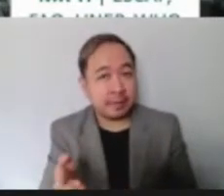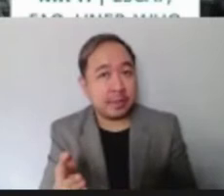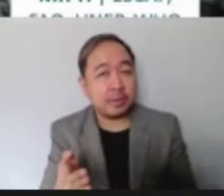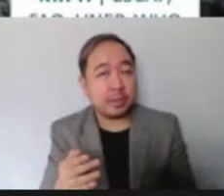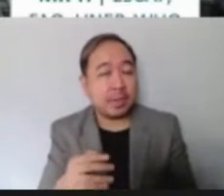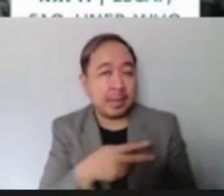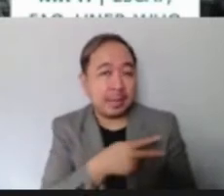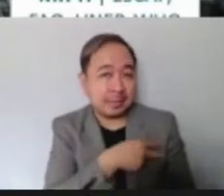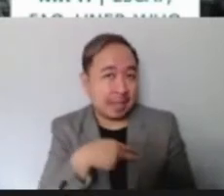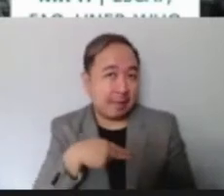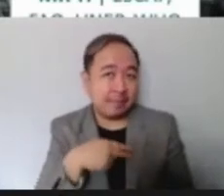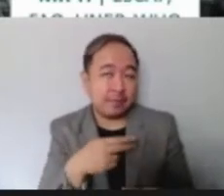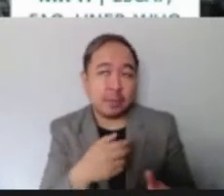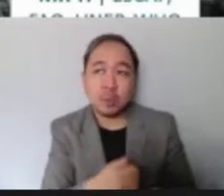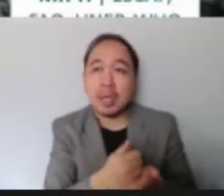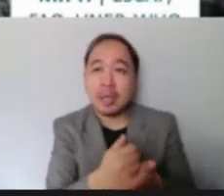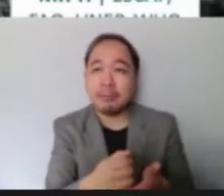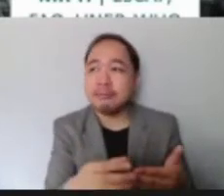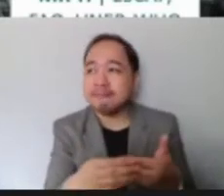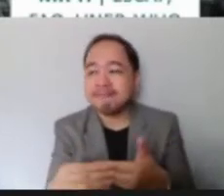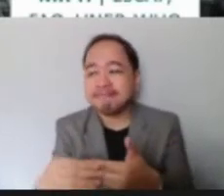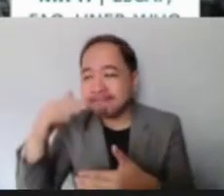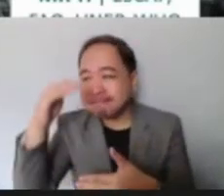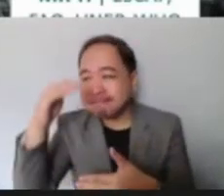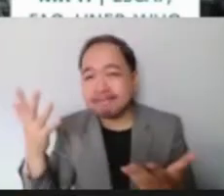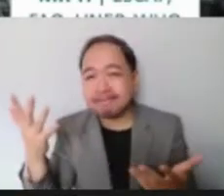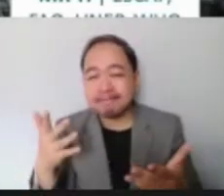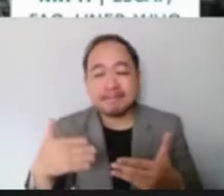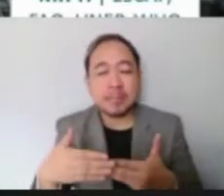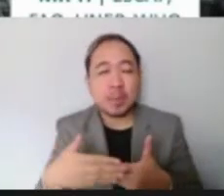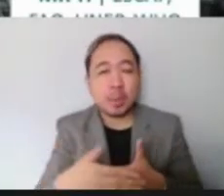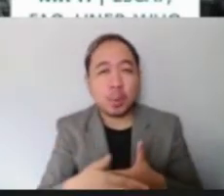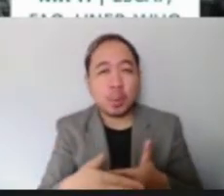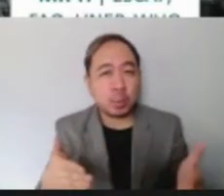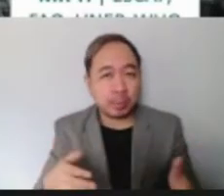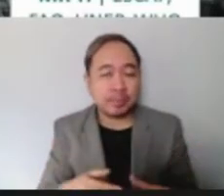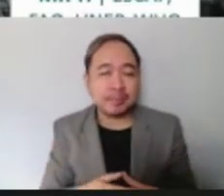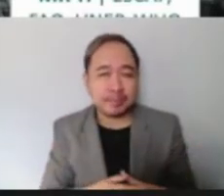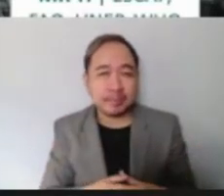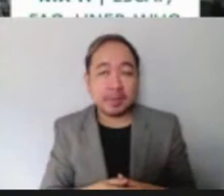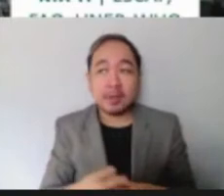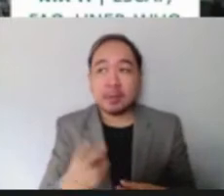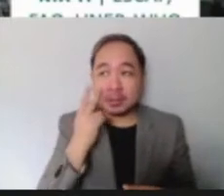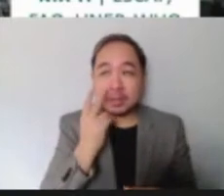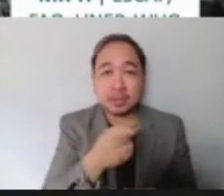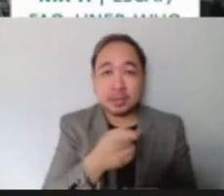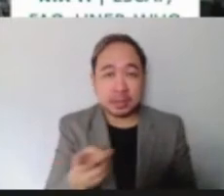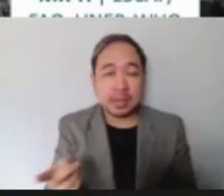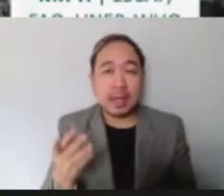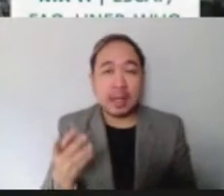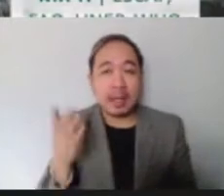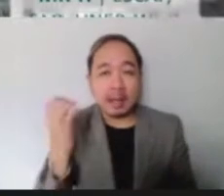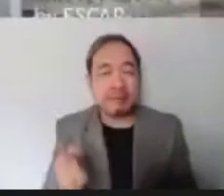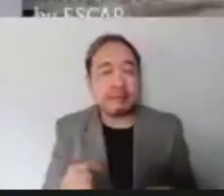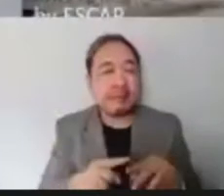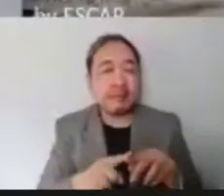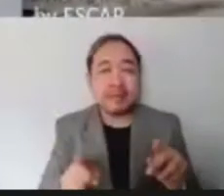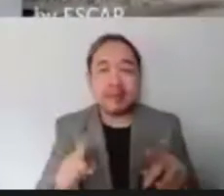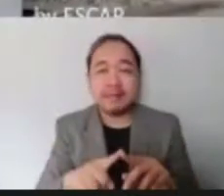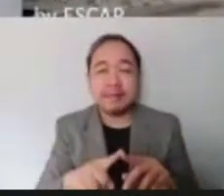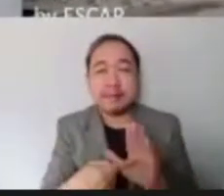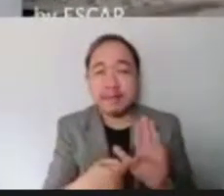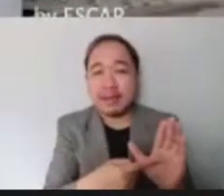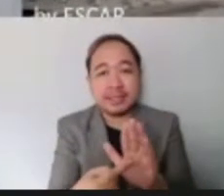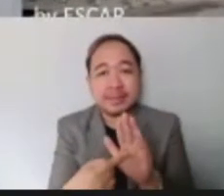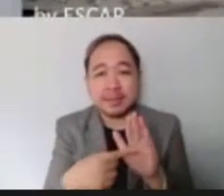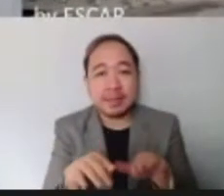events venue and as you may have already seen Tora exhibition posts so